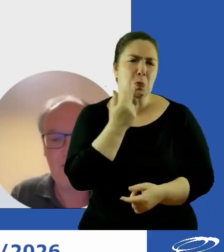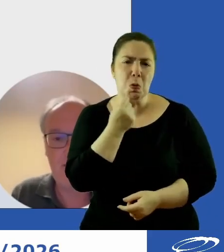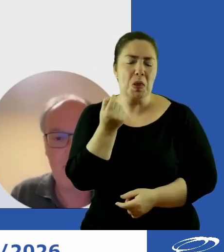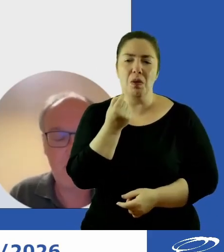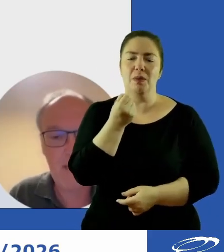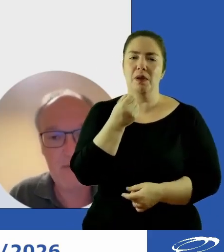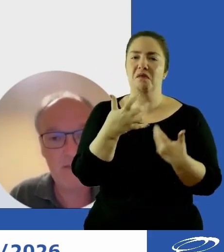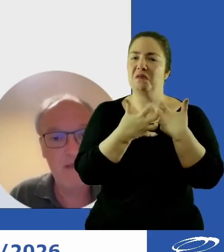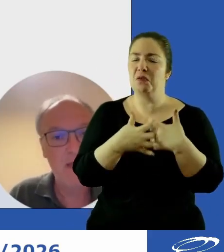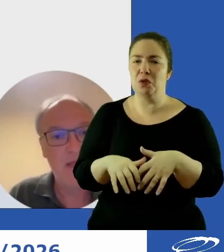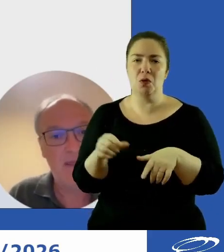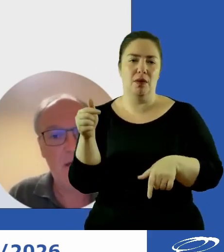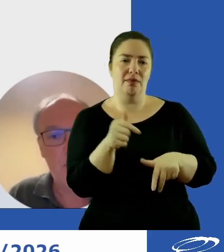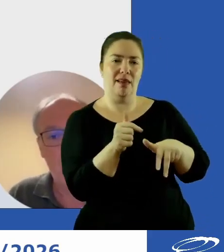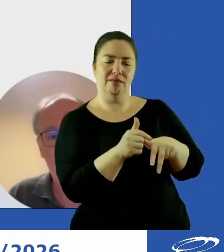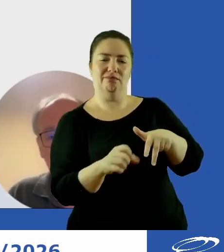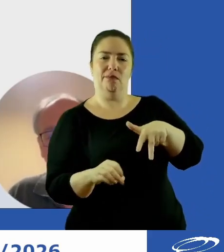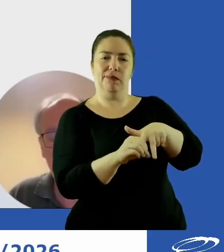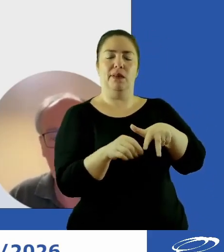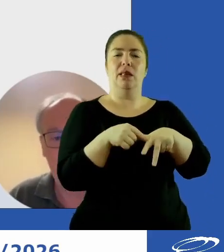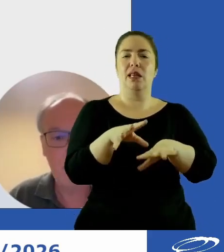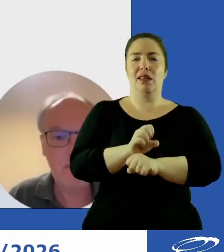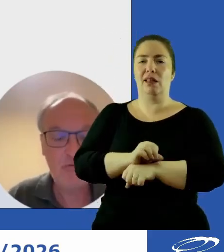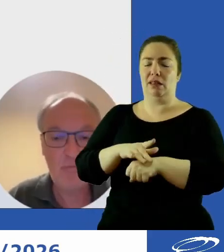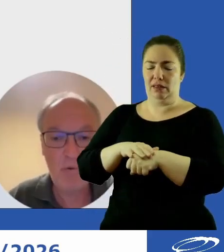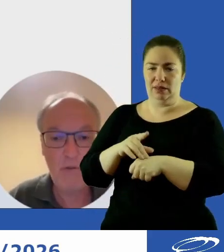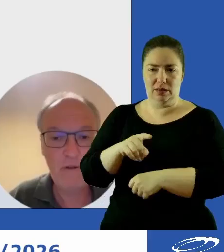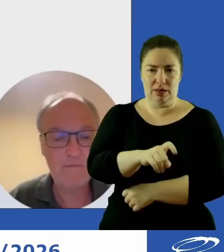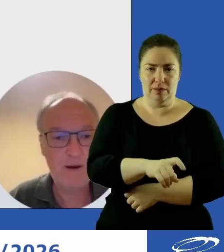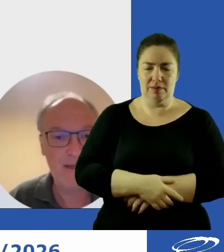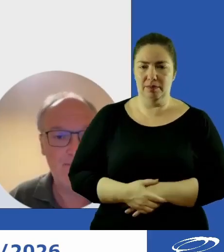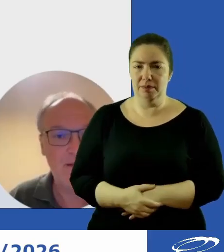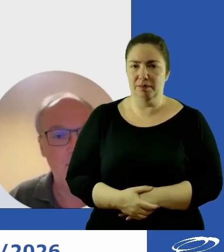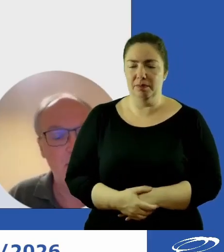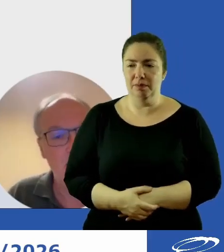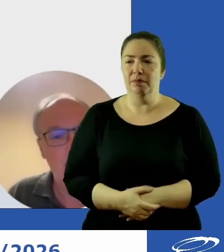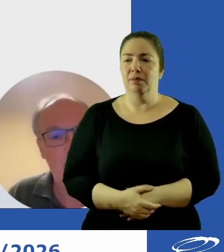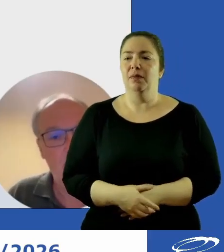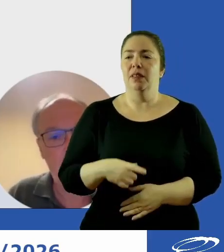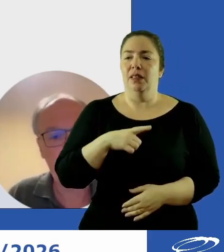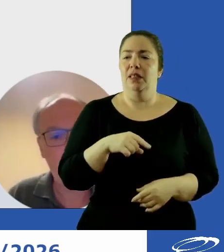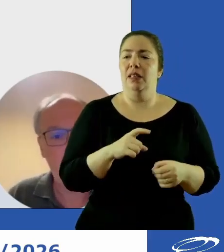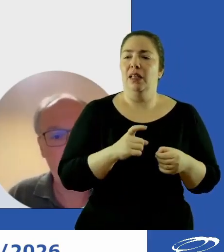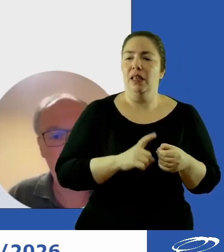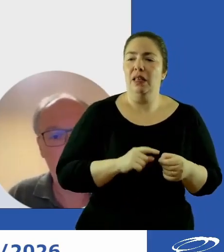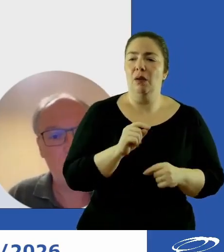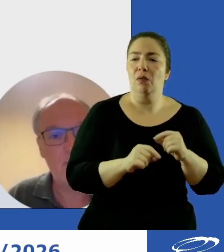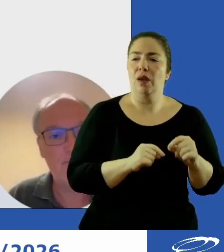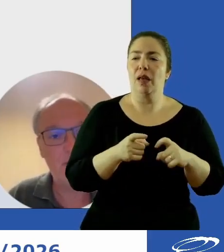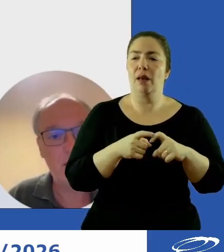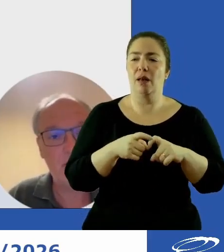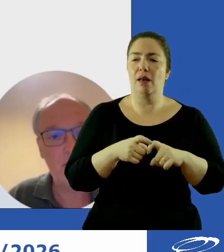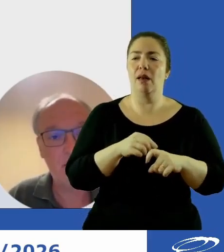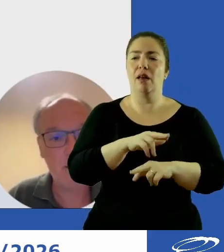Staph epidermidis. And the authors analyze in an in vitro model of biofilm the activity in terms of